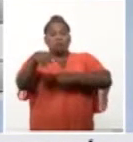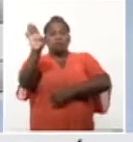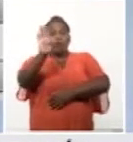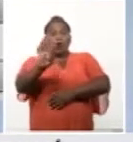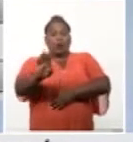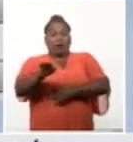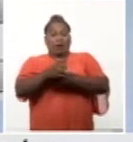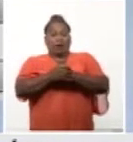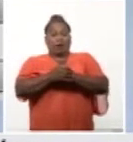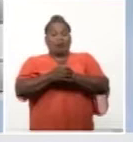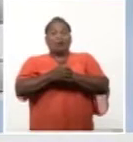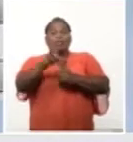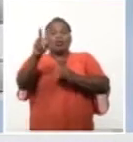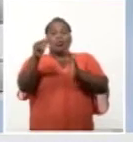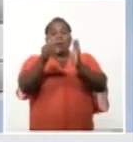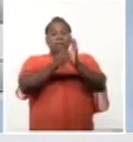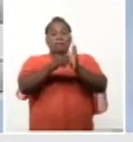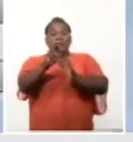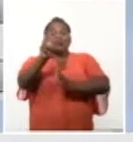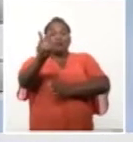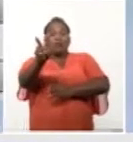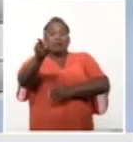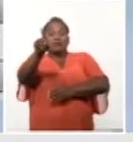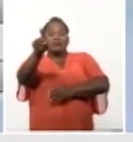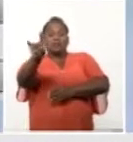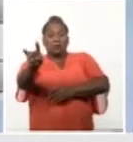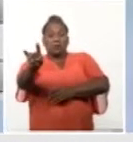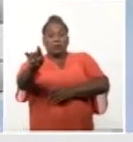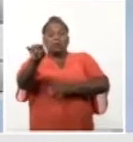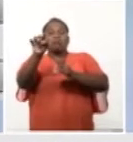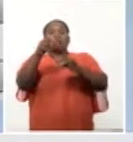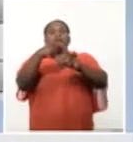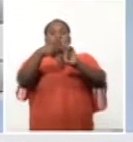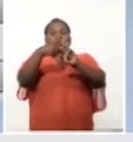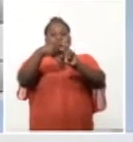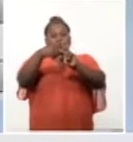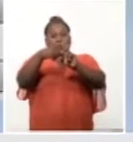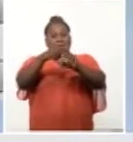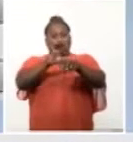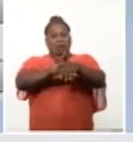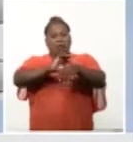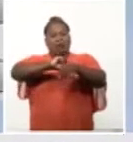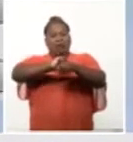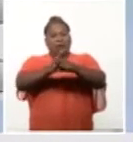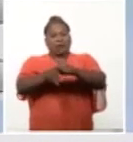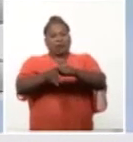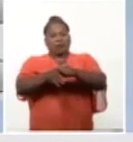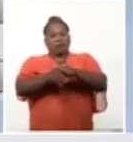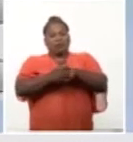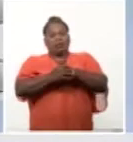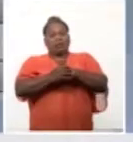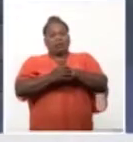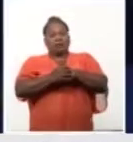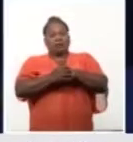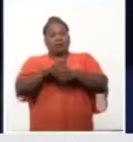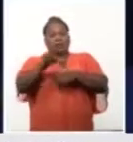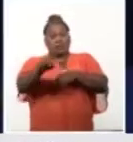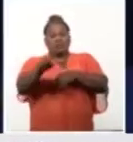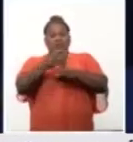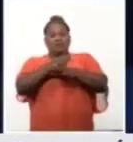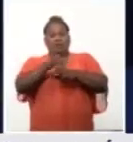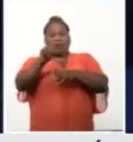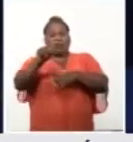127,042 samples through molecular biology, and 2,219 have tested positive for